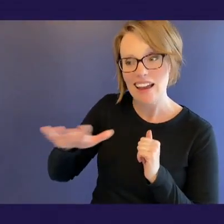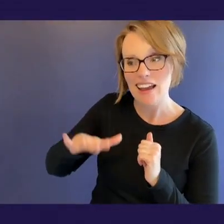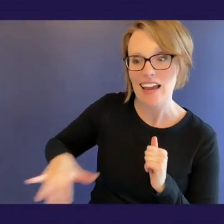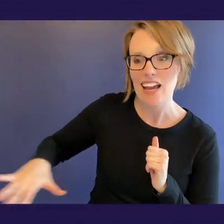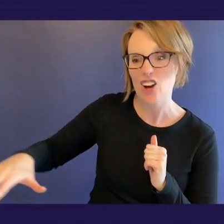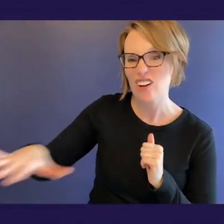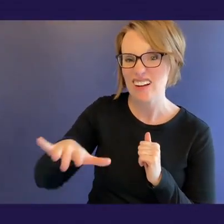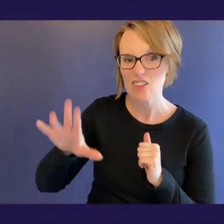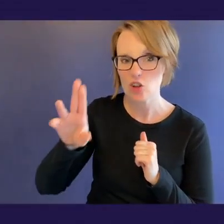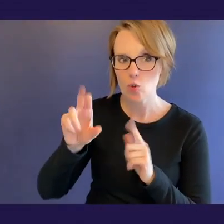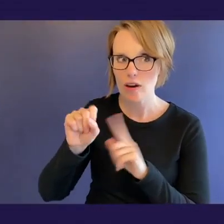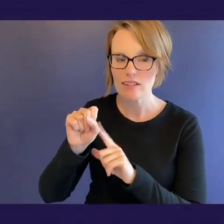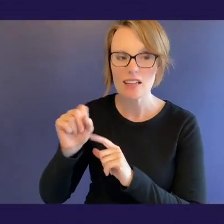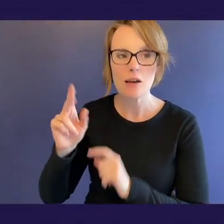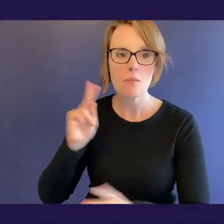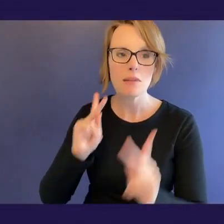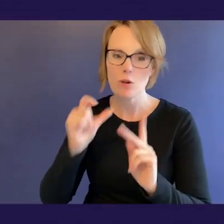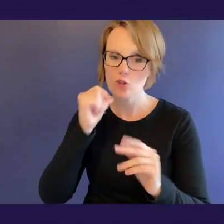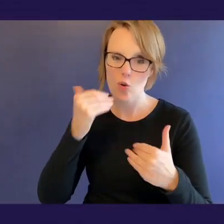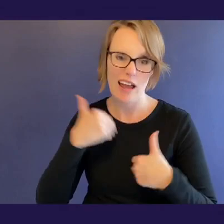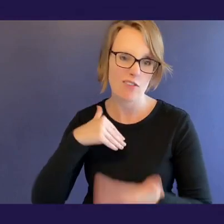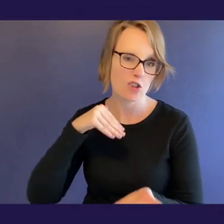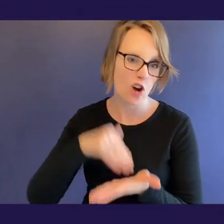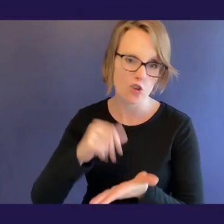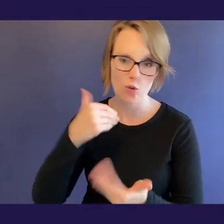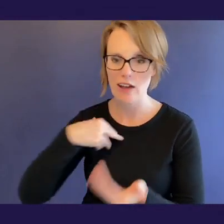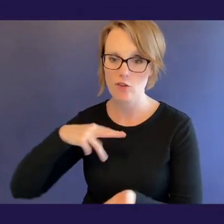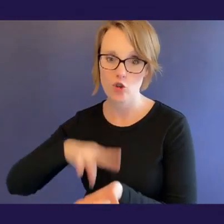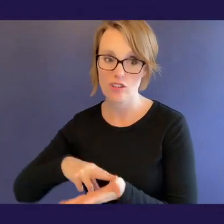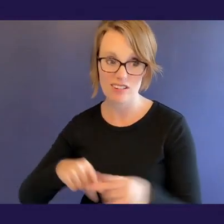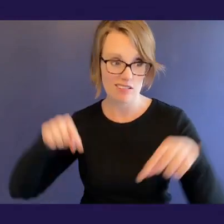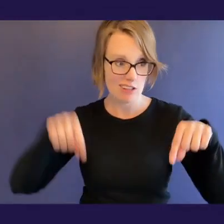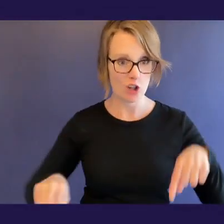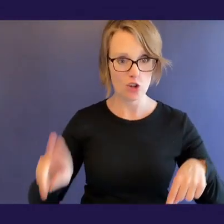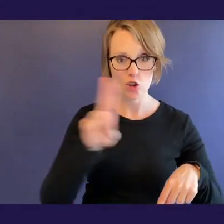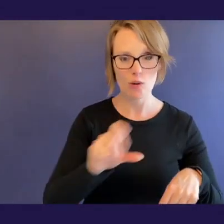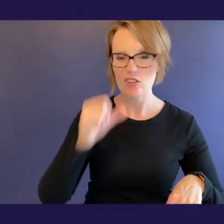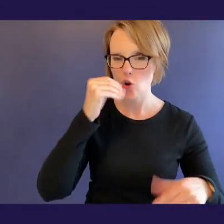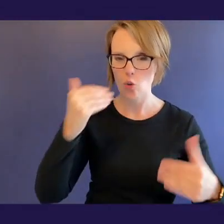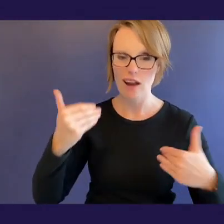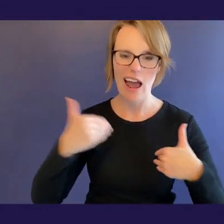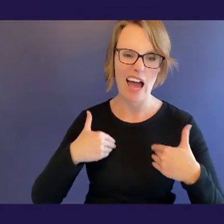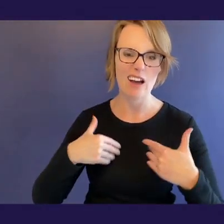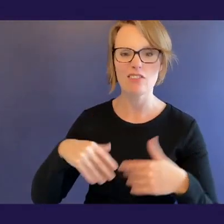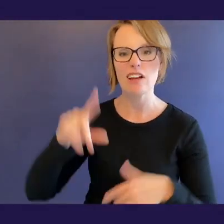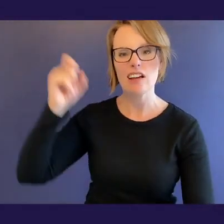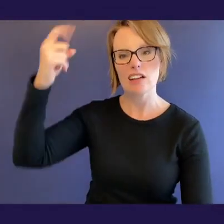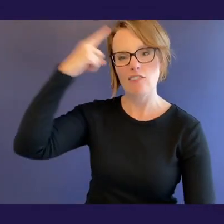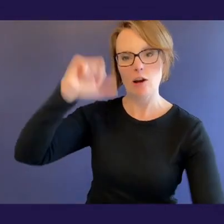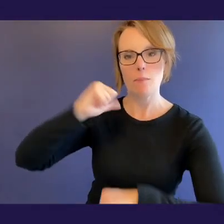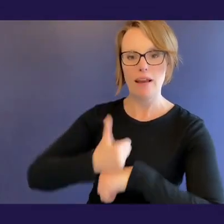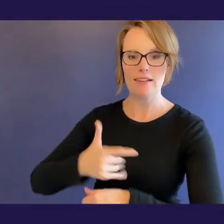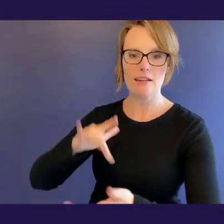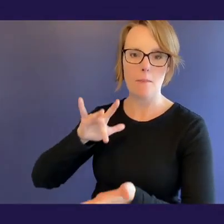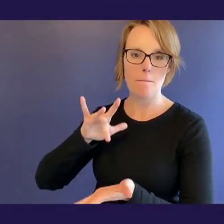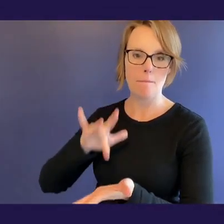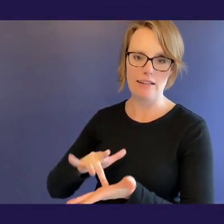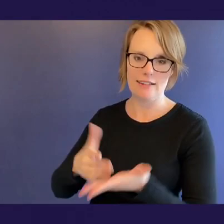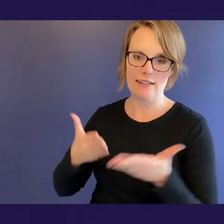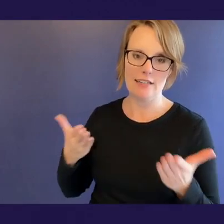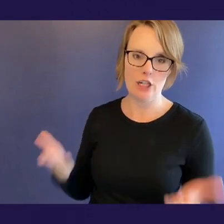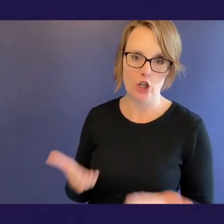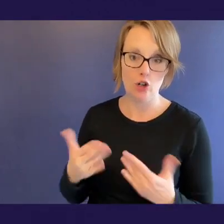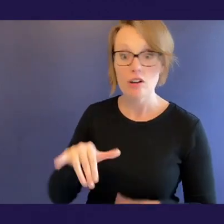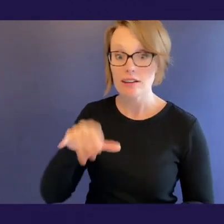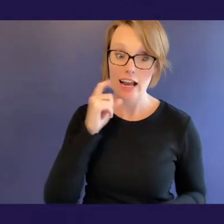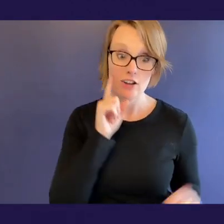healthcare here. So even though our surveys also show that people trust doctors and nurses more than anybody else, they see a doctor, if